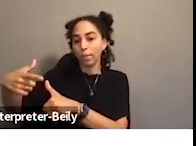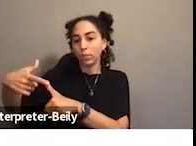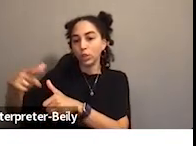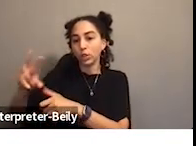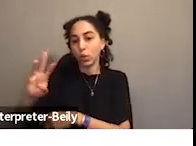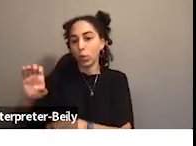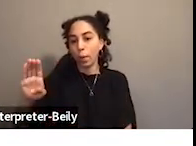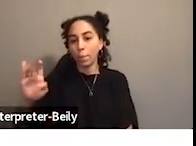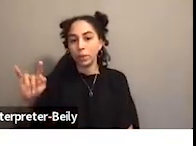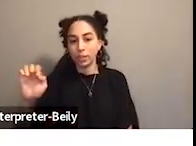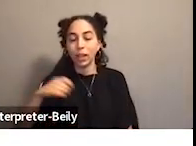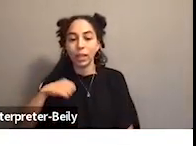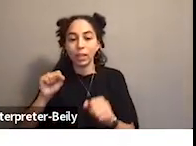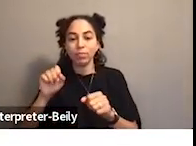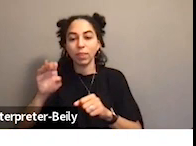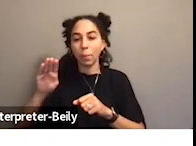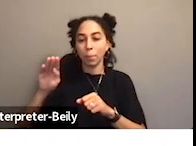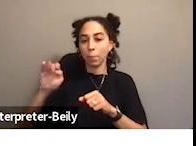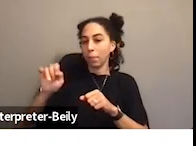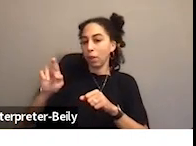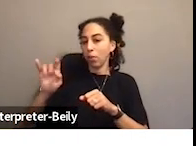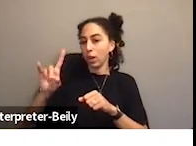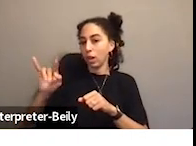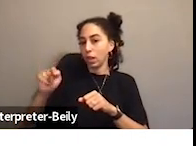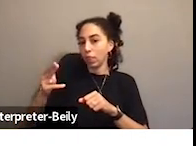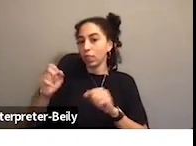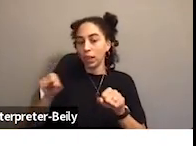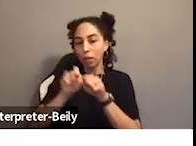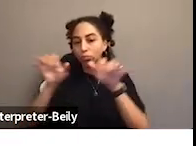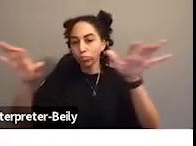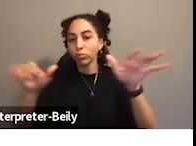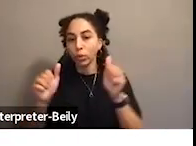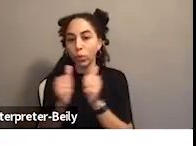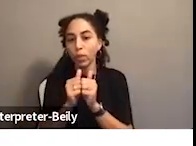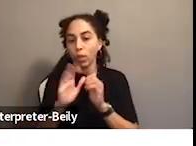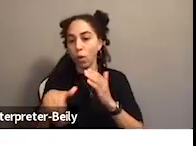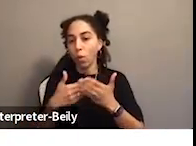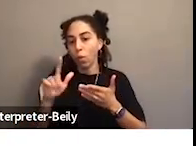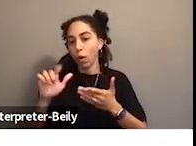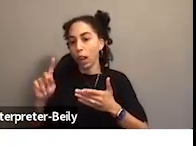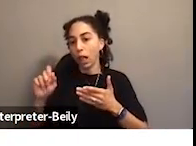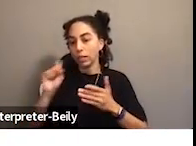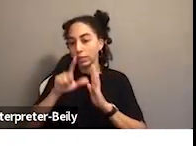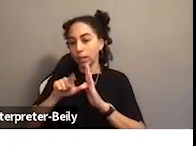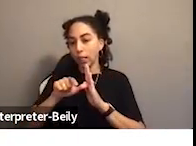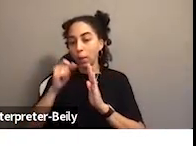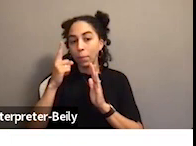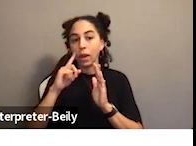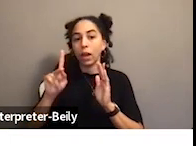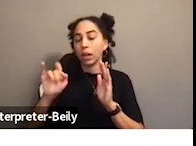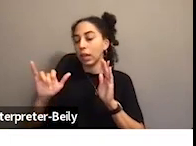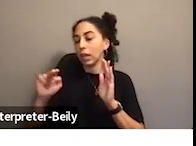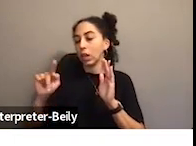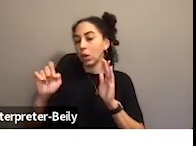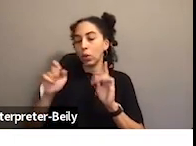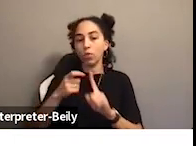slides to Meredith so she can send it out to you guys with all these links. But we had a really good keynote from Carol Combs,